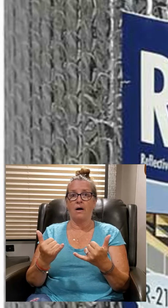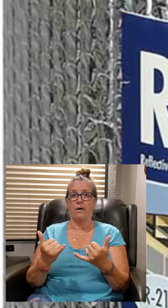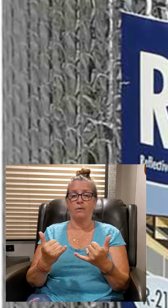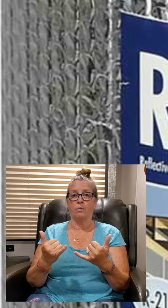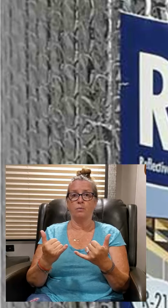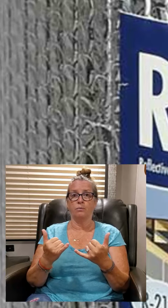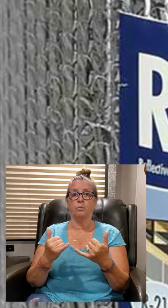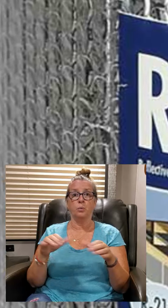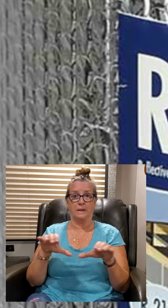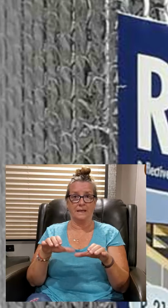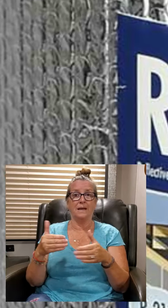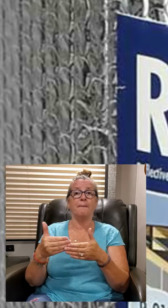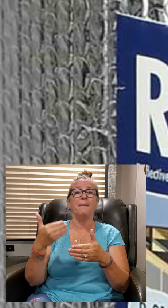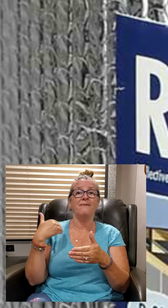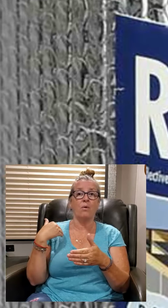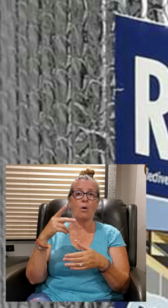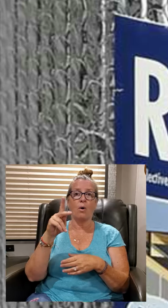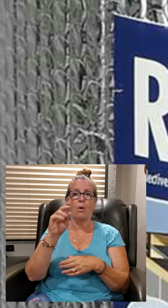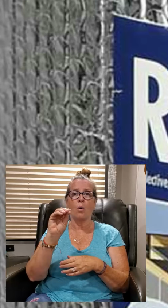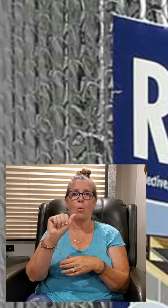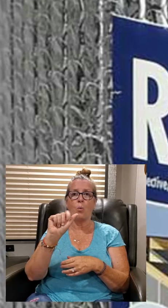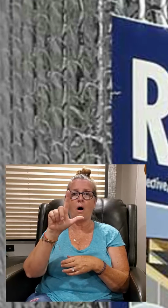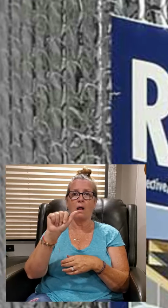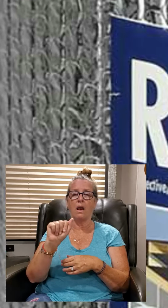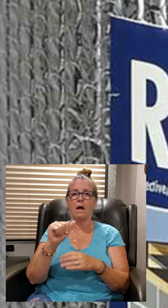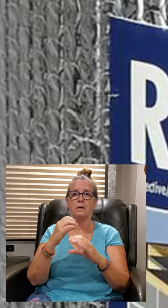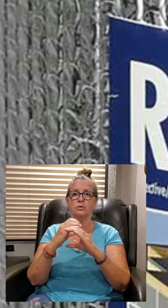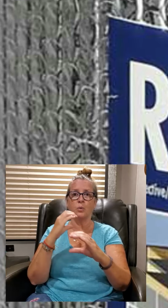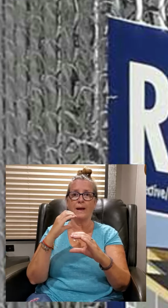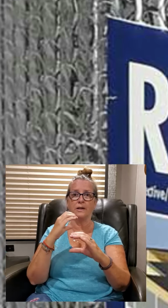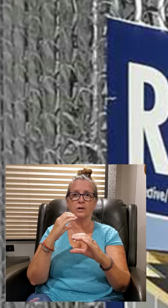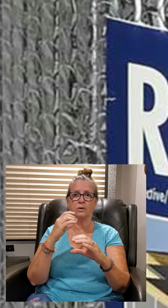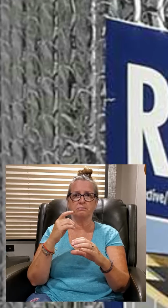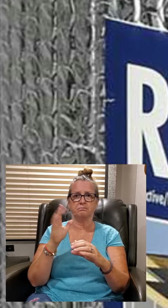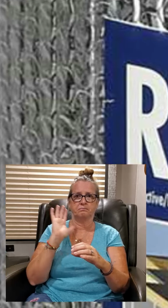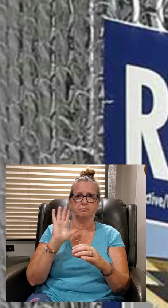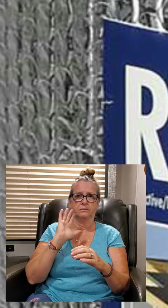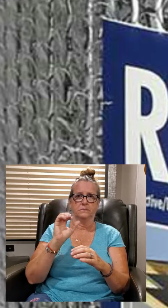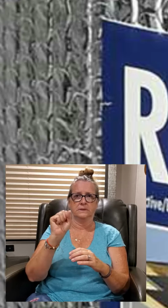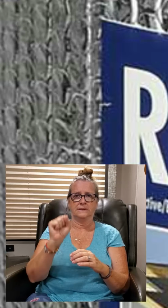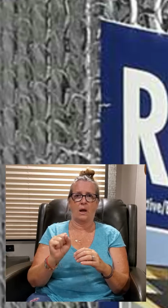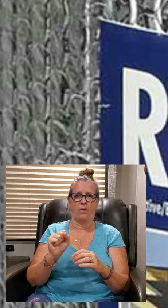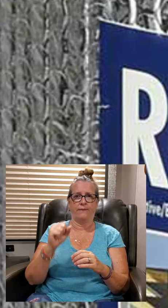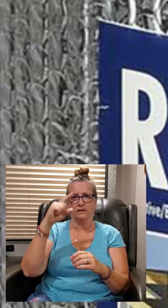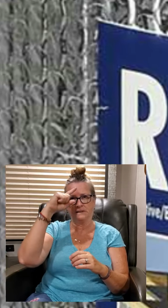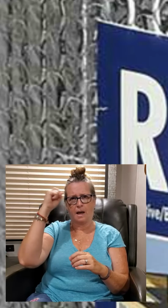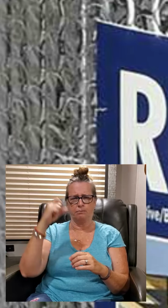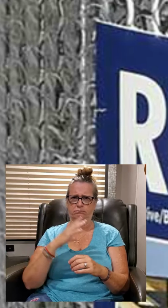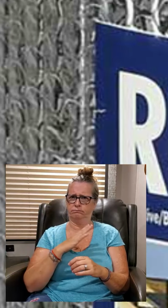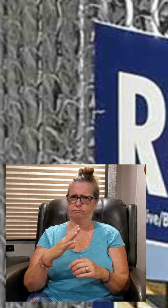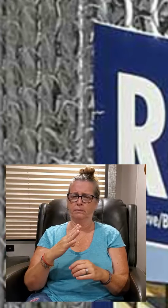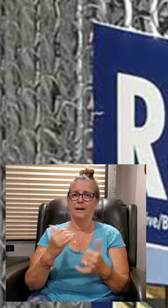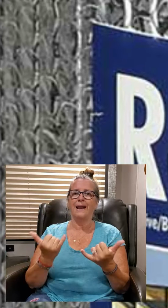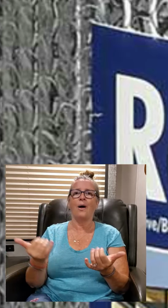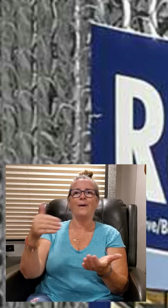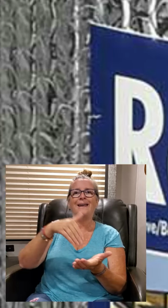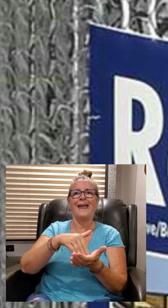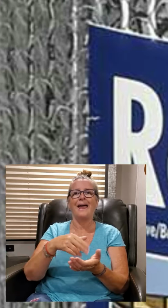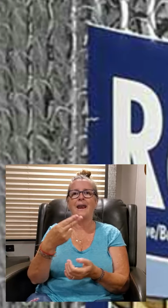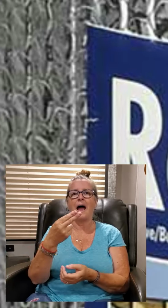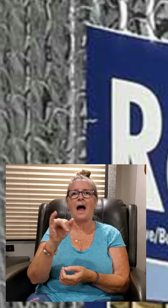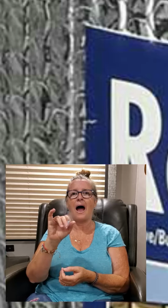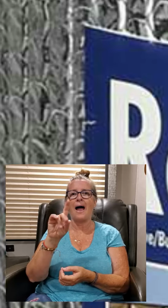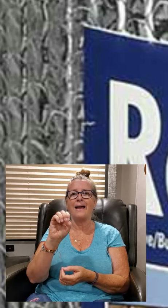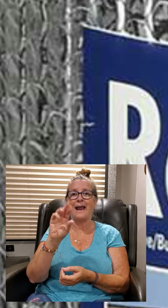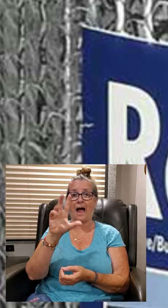done this in our koala trailer when we were in the south for the summer. It worked fine. So now we're going to do it again in our